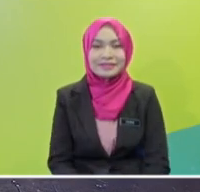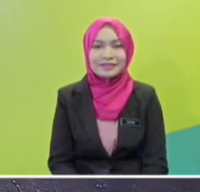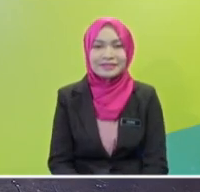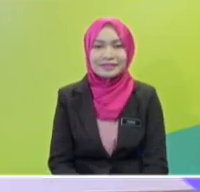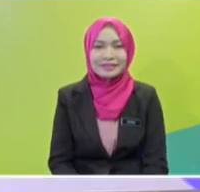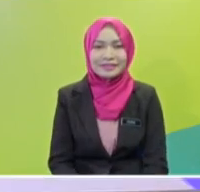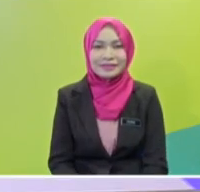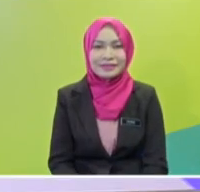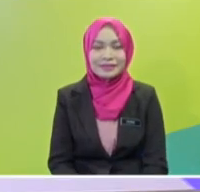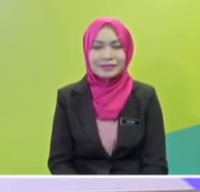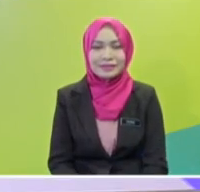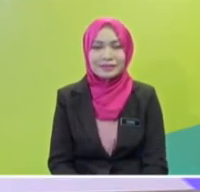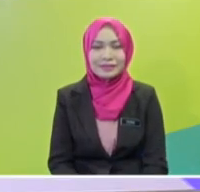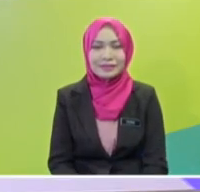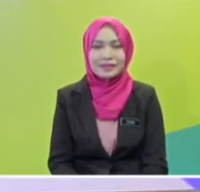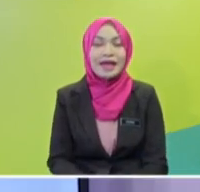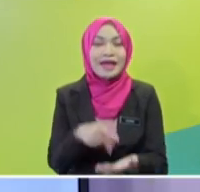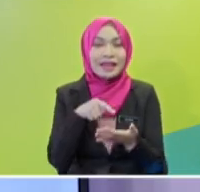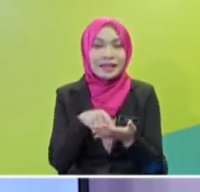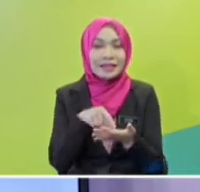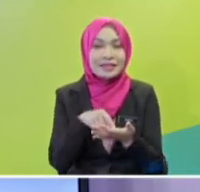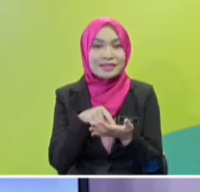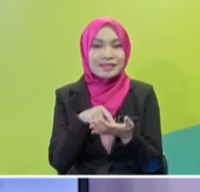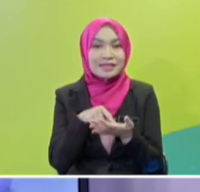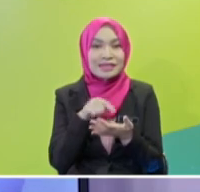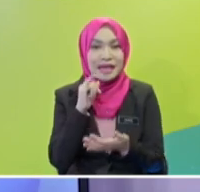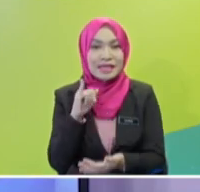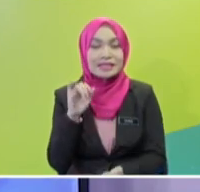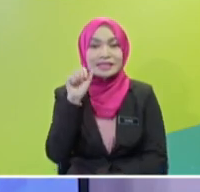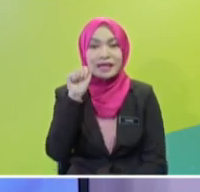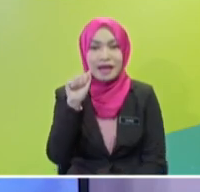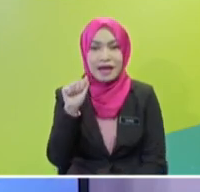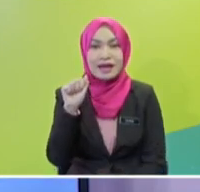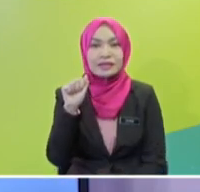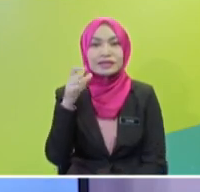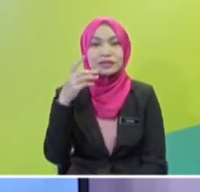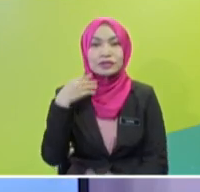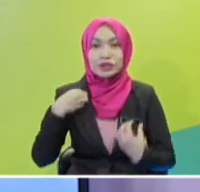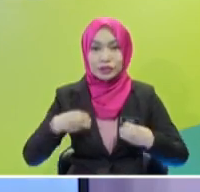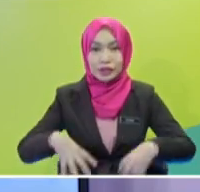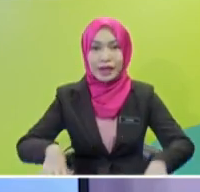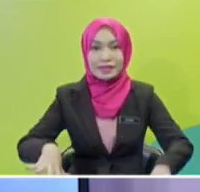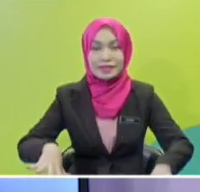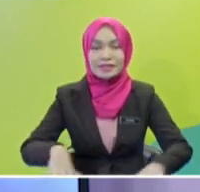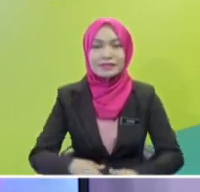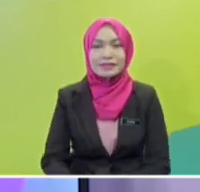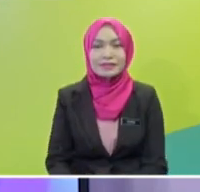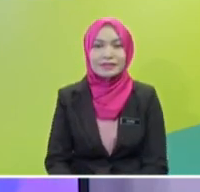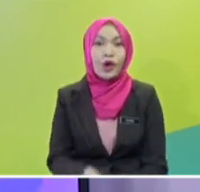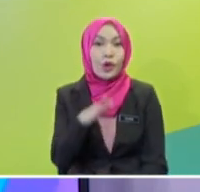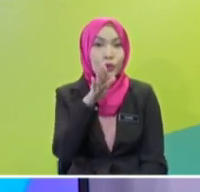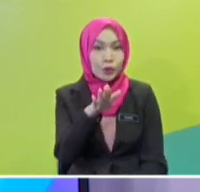dress. Okay. So, you can make one yourself at home. Yes,